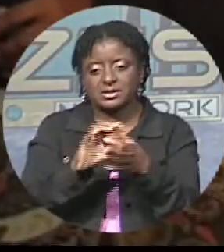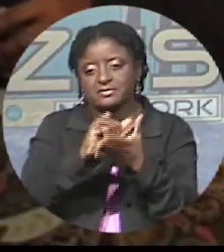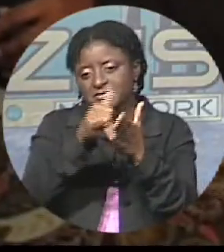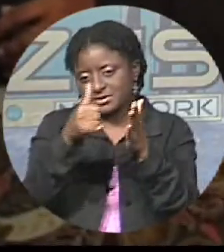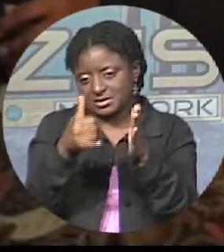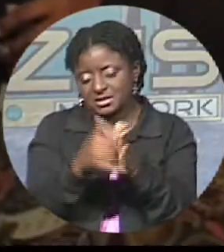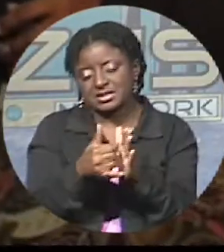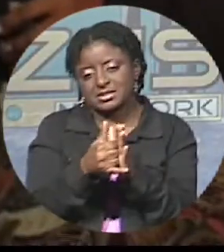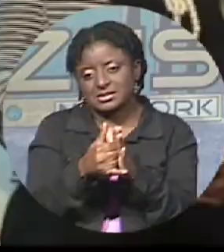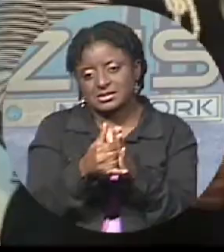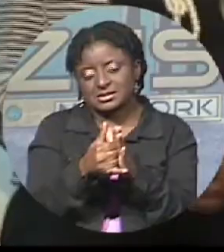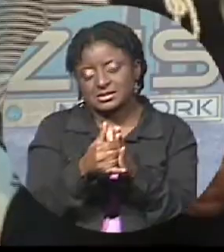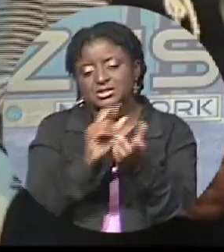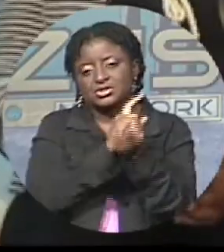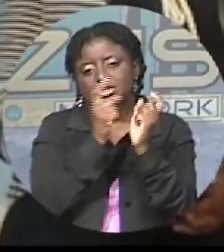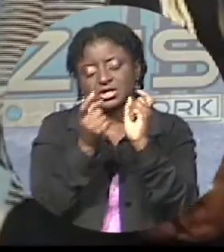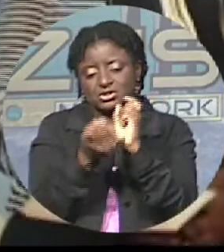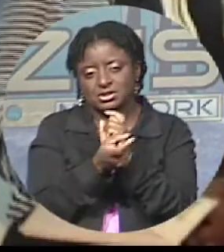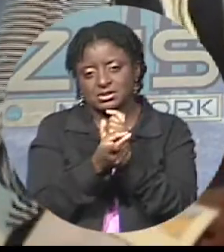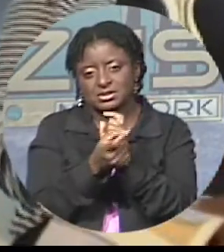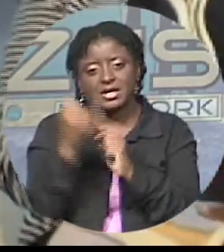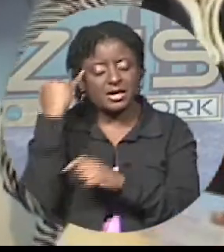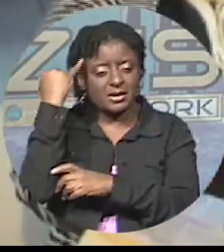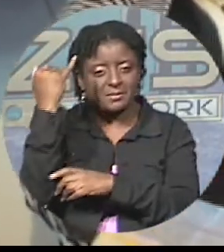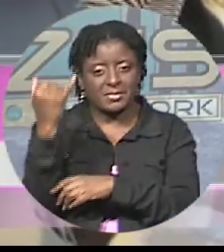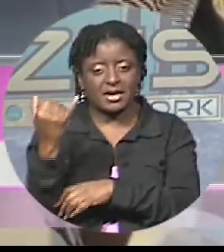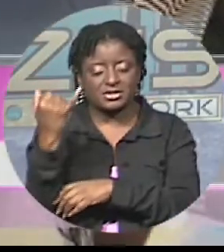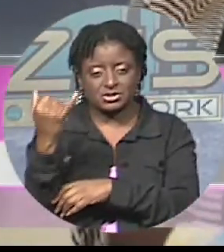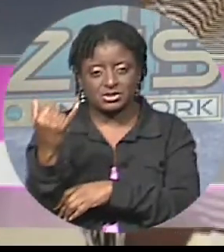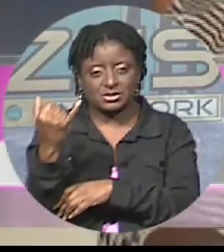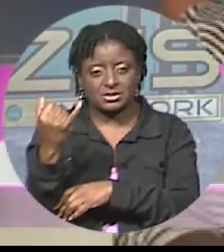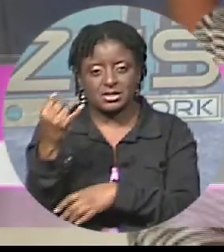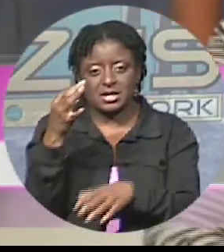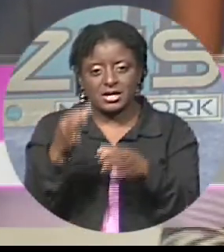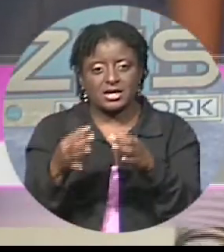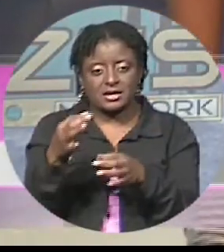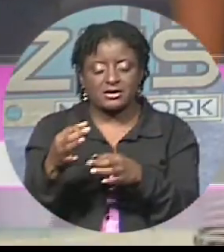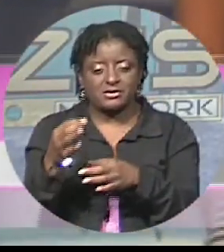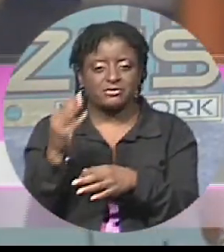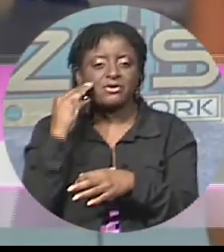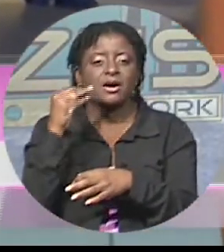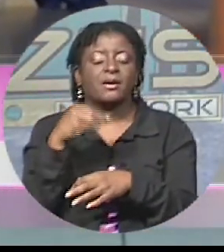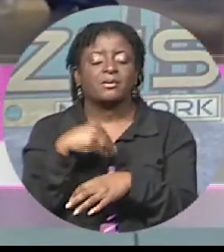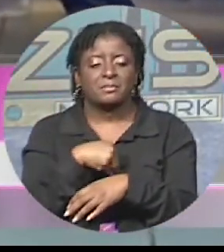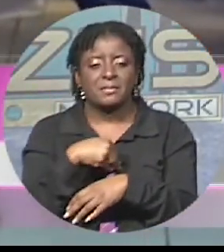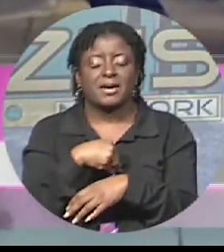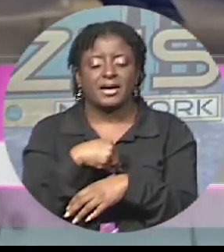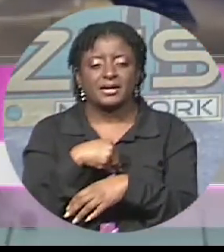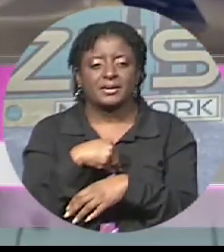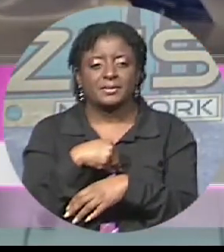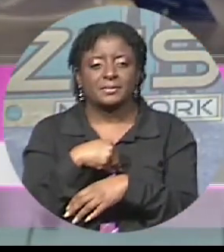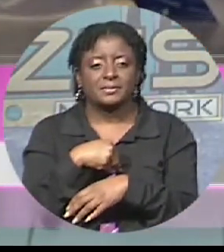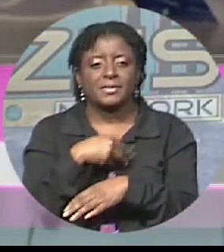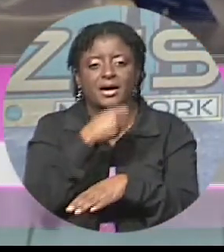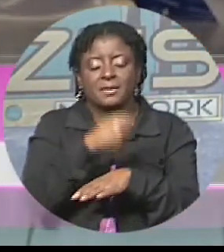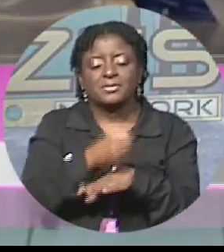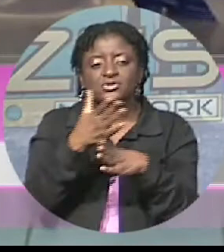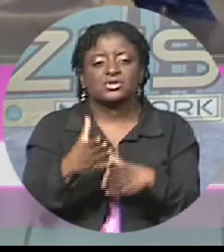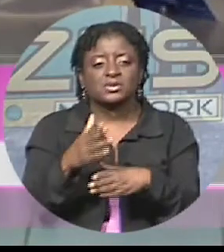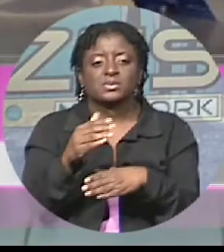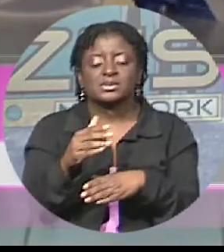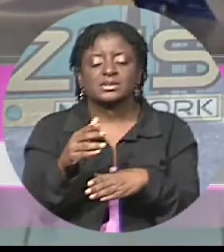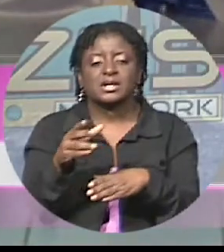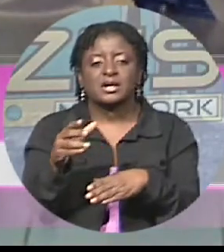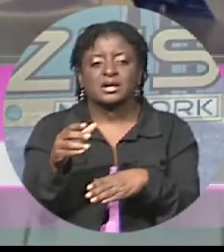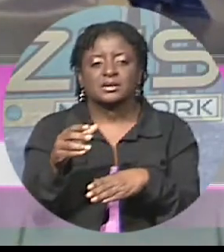simple demonstration. Imagine now if Madam Administrator was an unmarried Bahamian